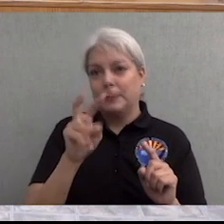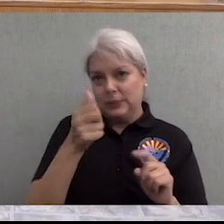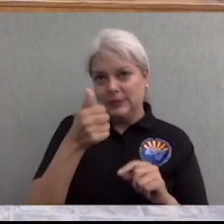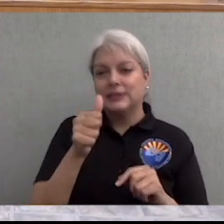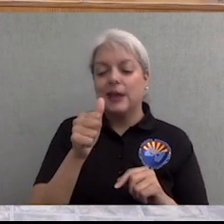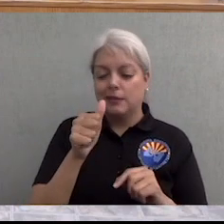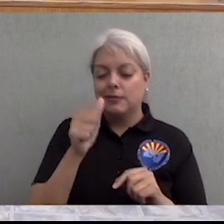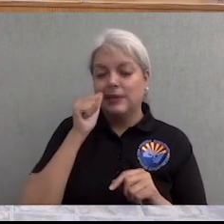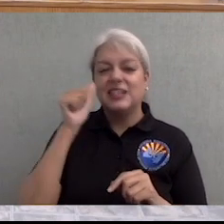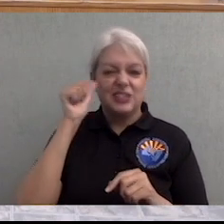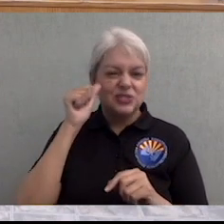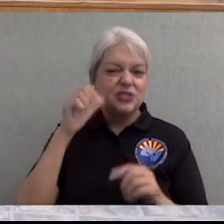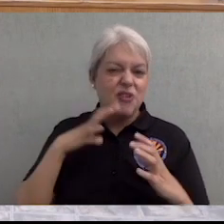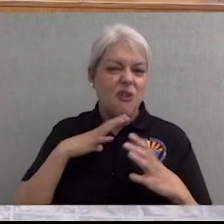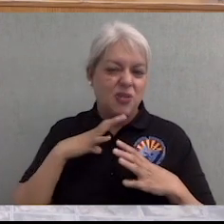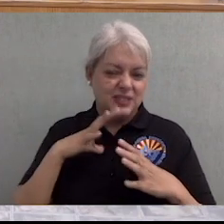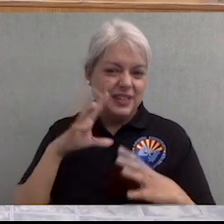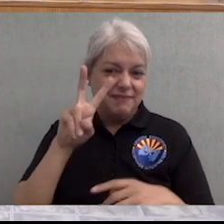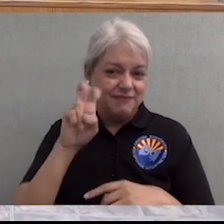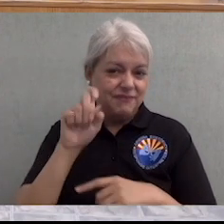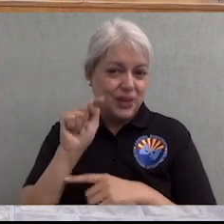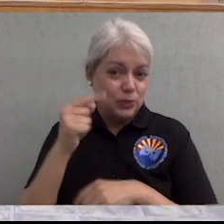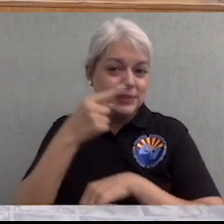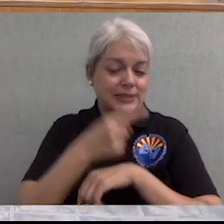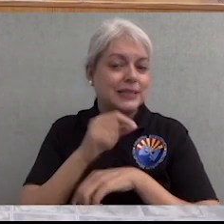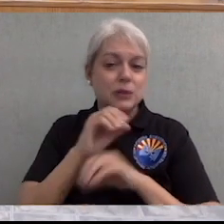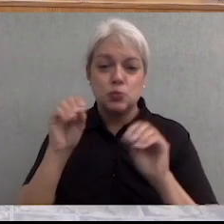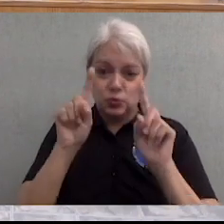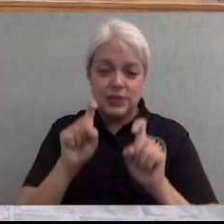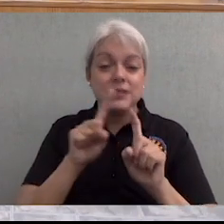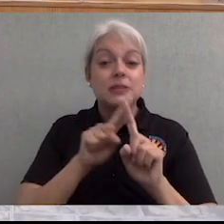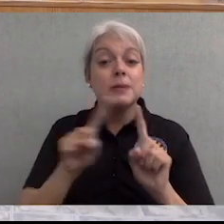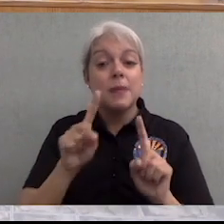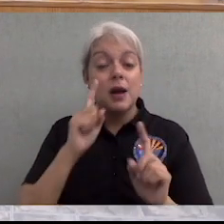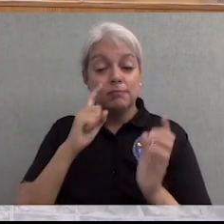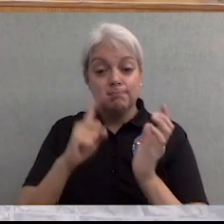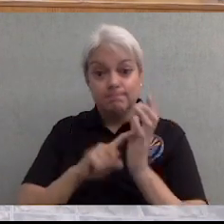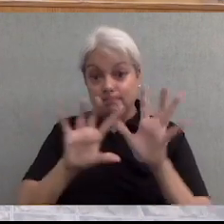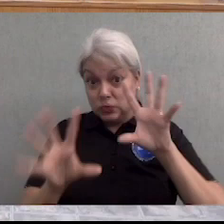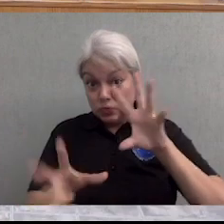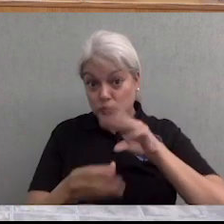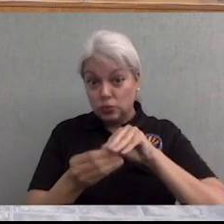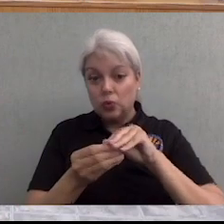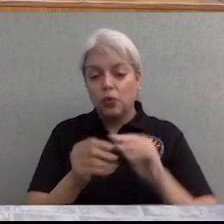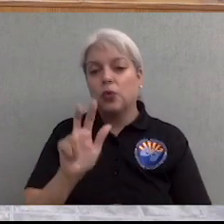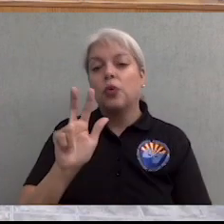we didn't test yesterday, but we have a total of 36 positives.